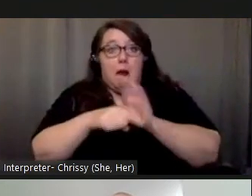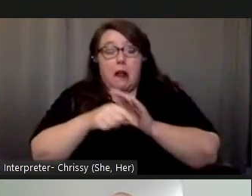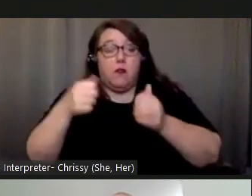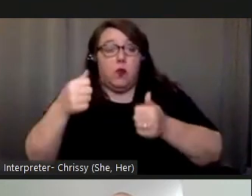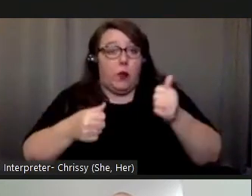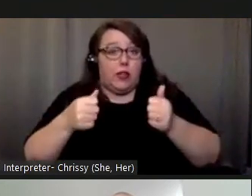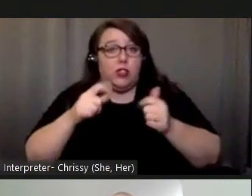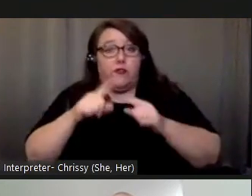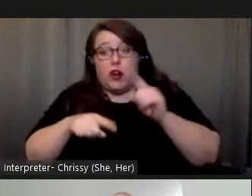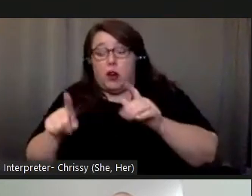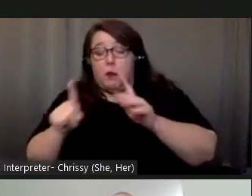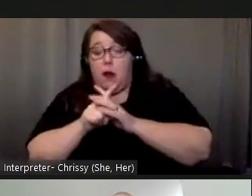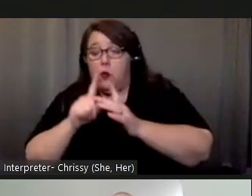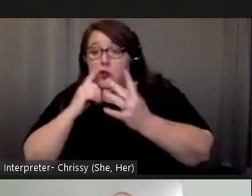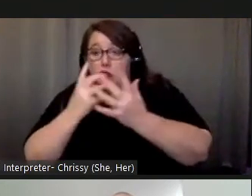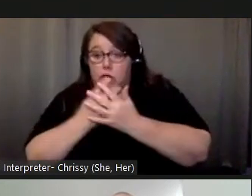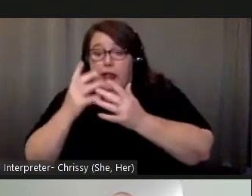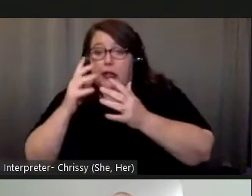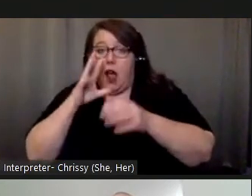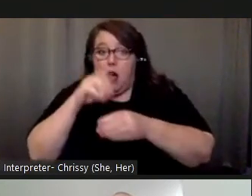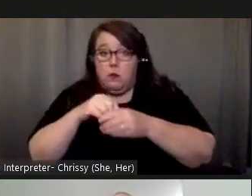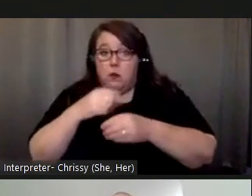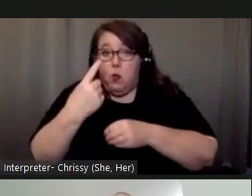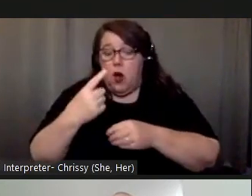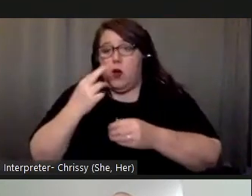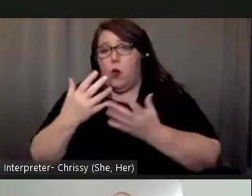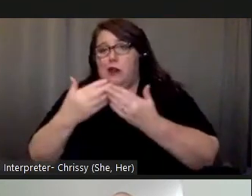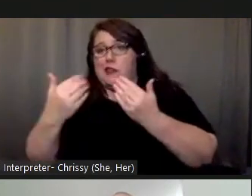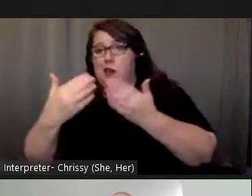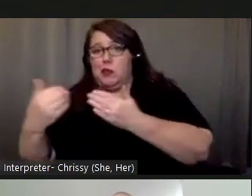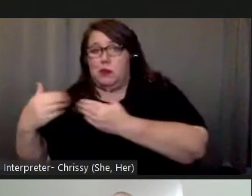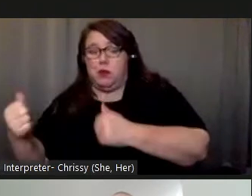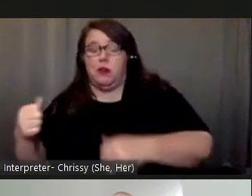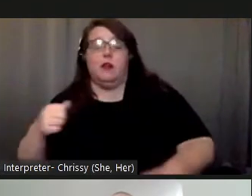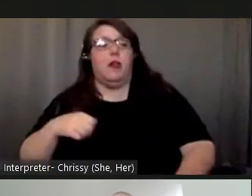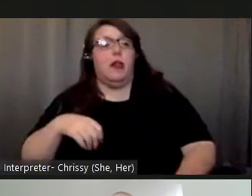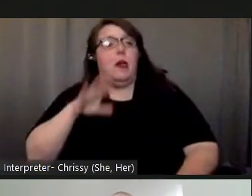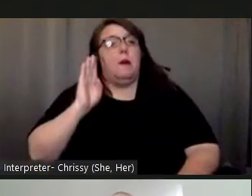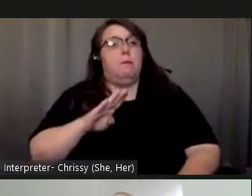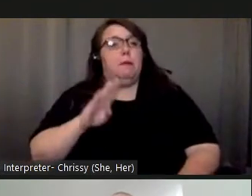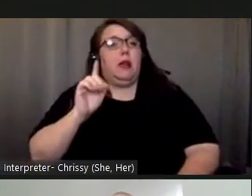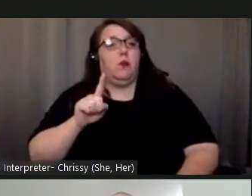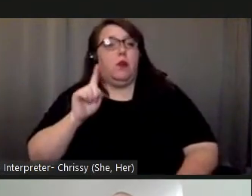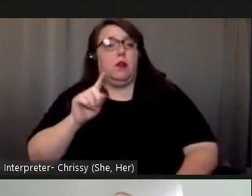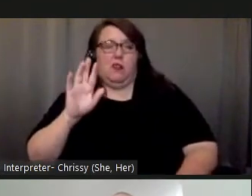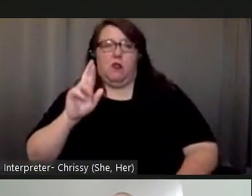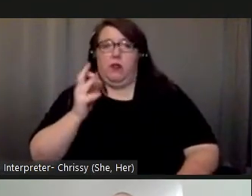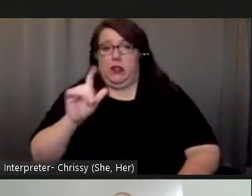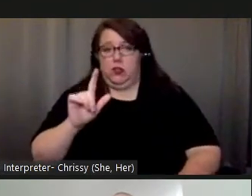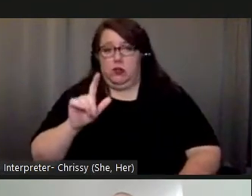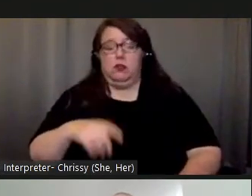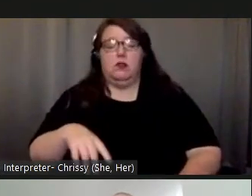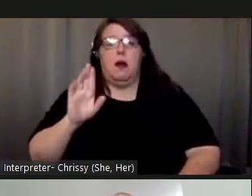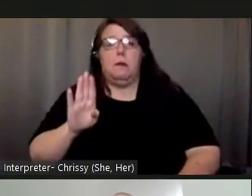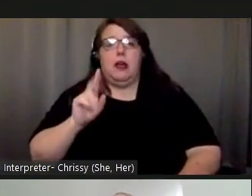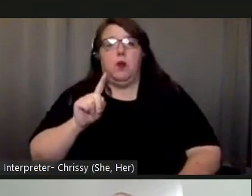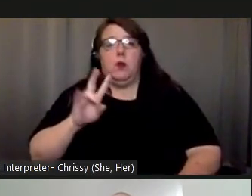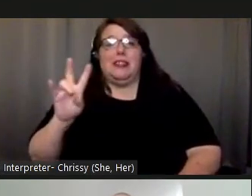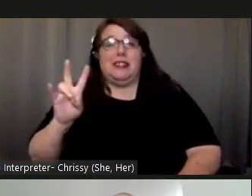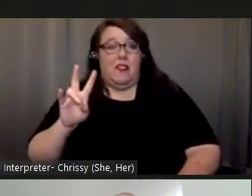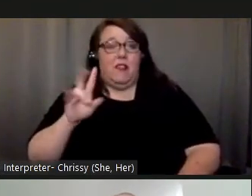the B117 variant is pretty unique in that it has this signature on